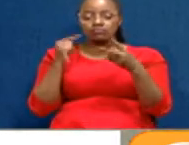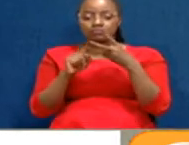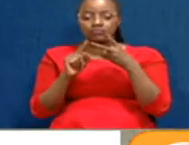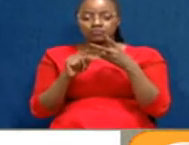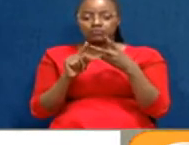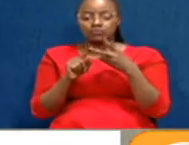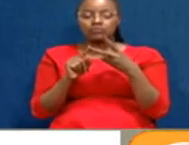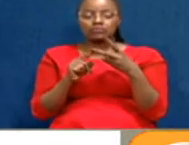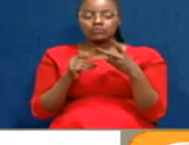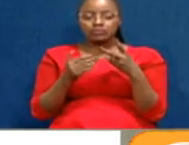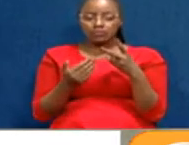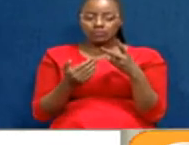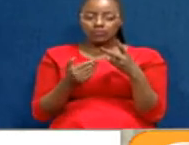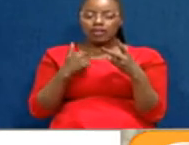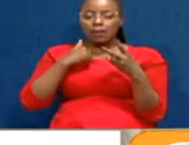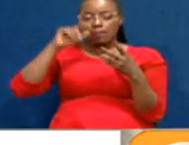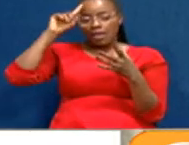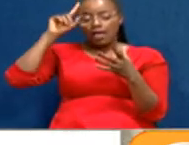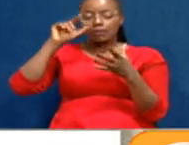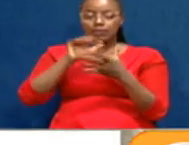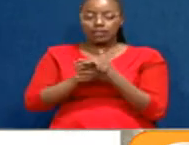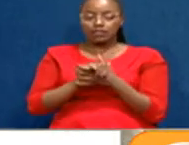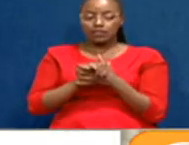secondly, I believe,